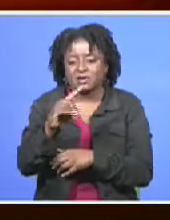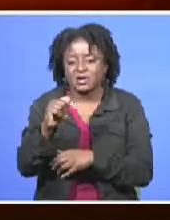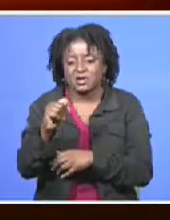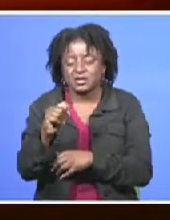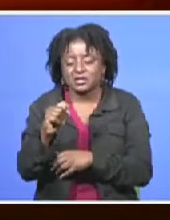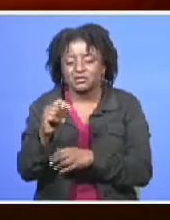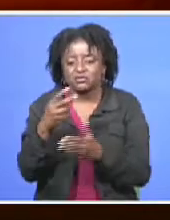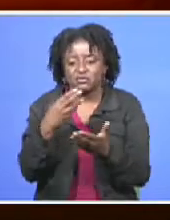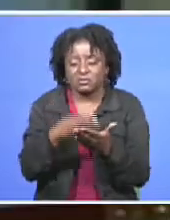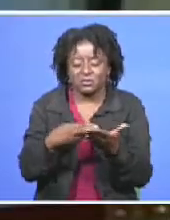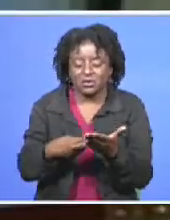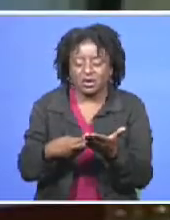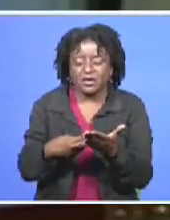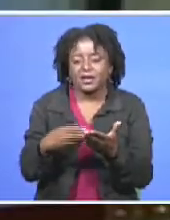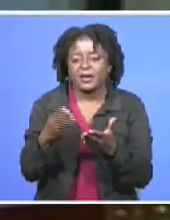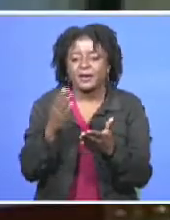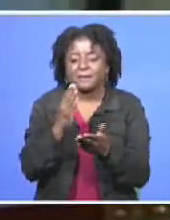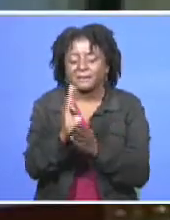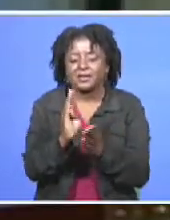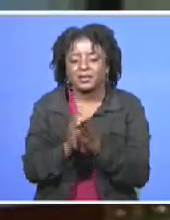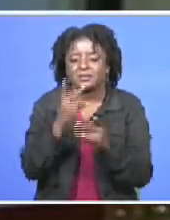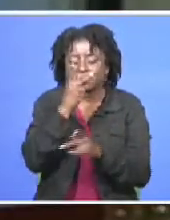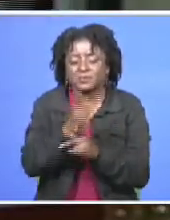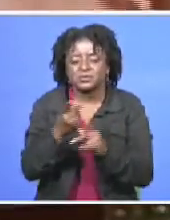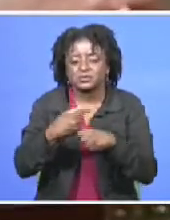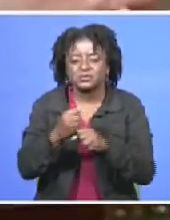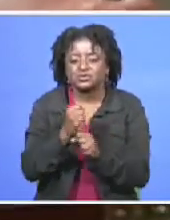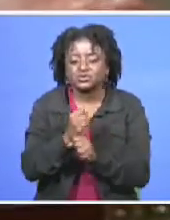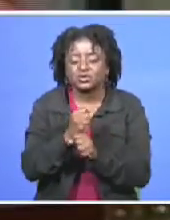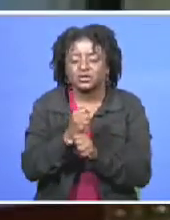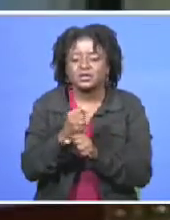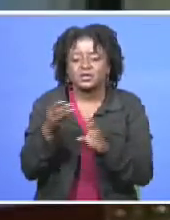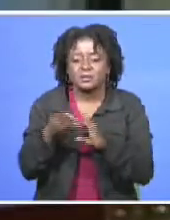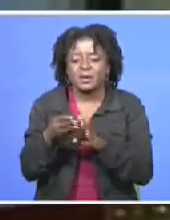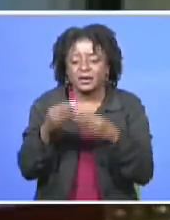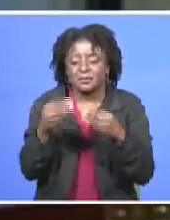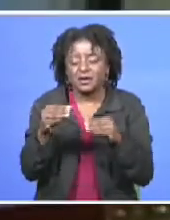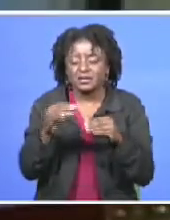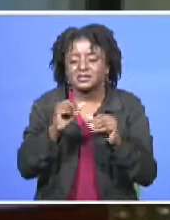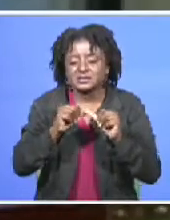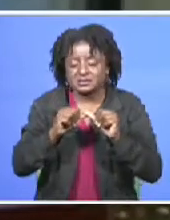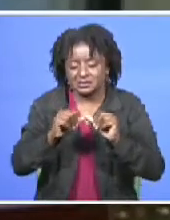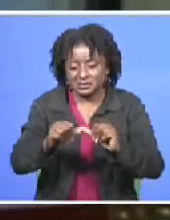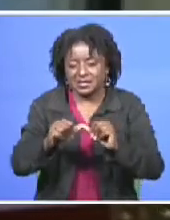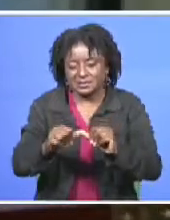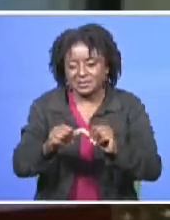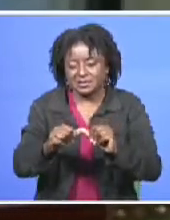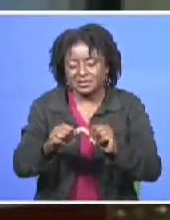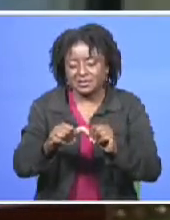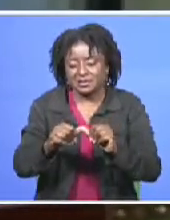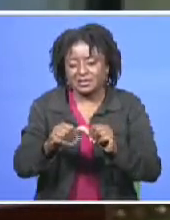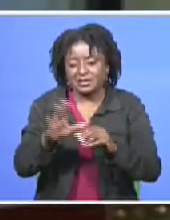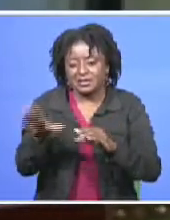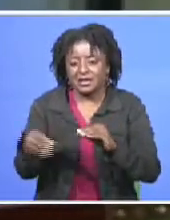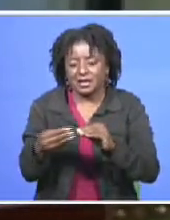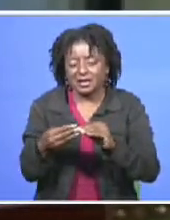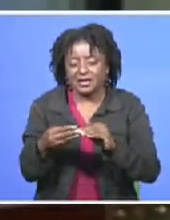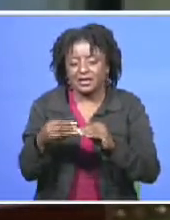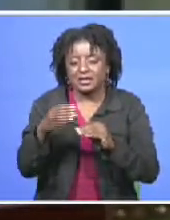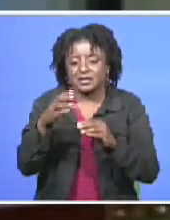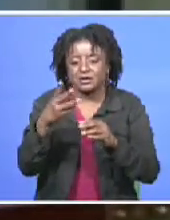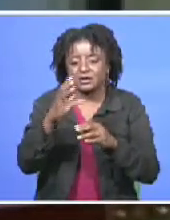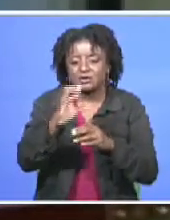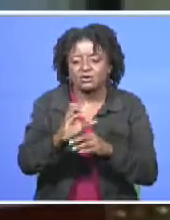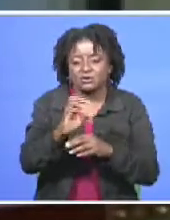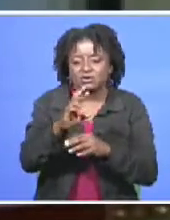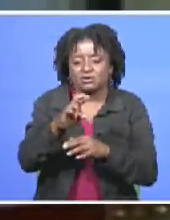chamber, promises to assure stability in the banking market and implement a credit bureau in the Bahamas. That is what this bill is seeking to